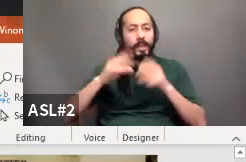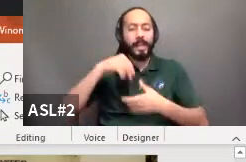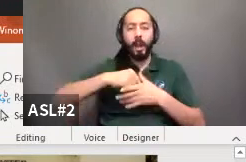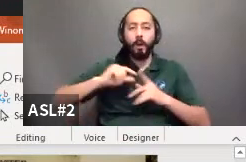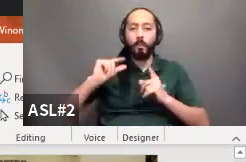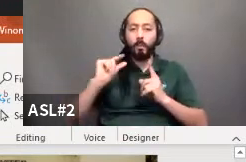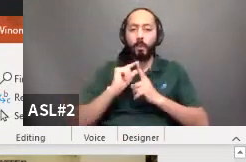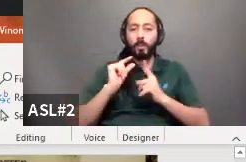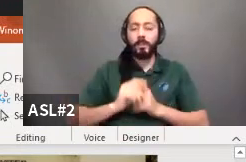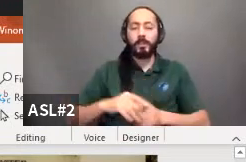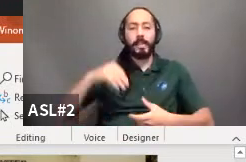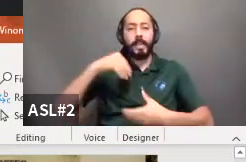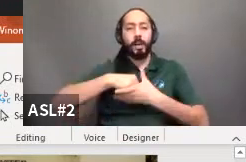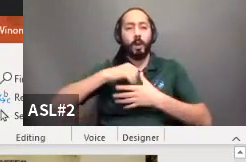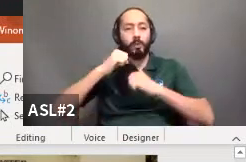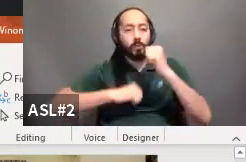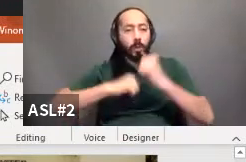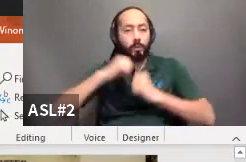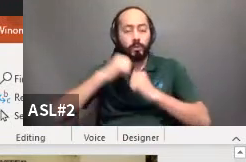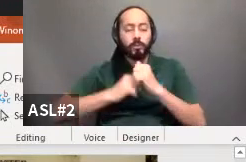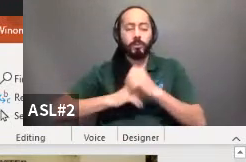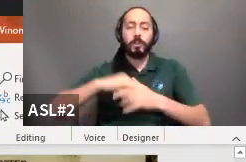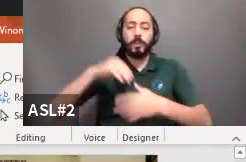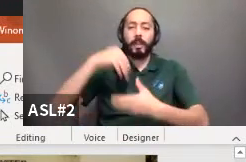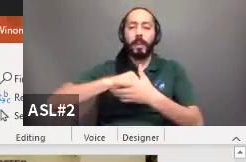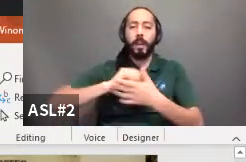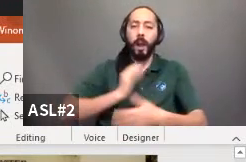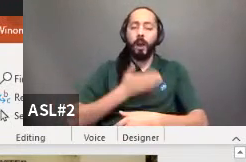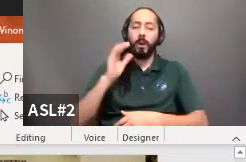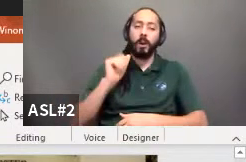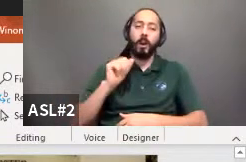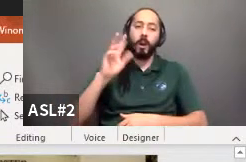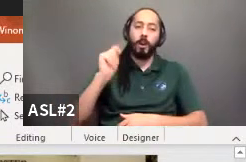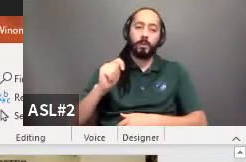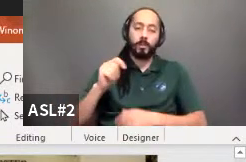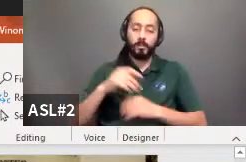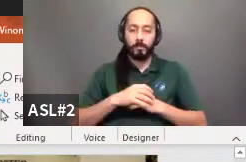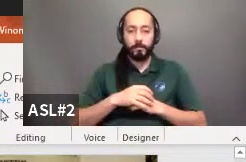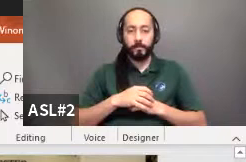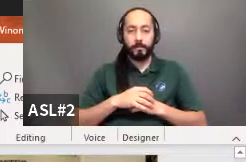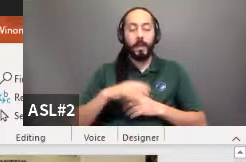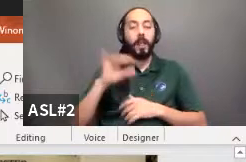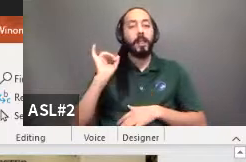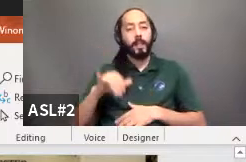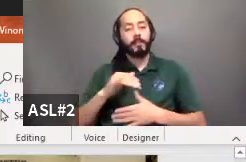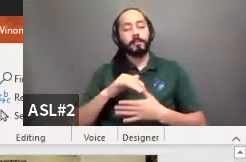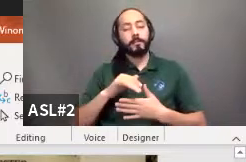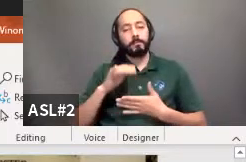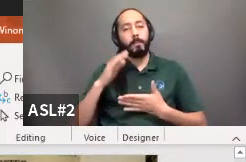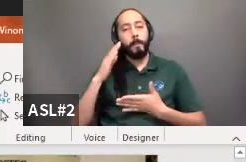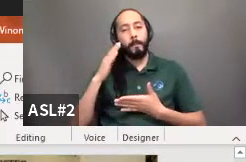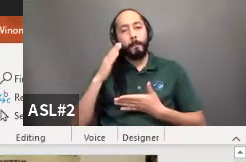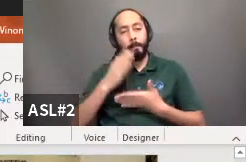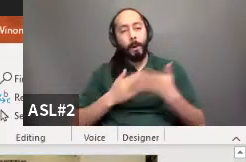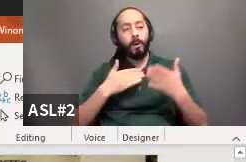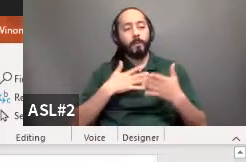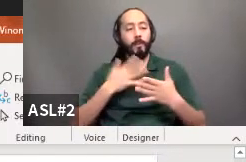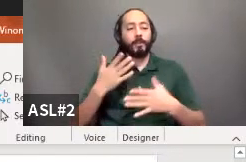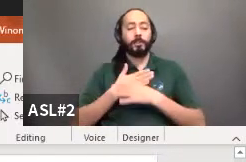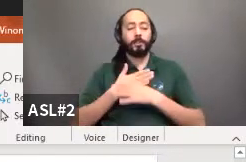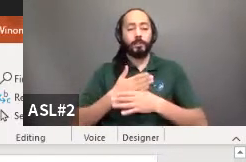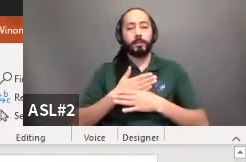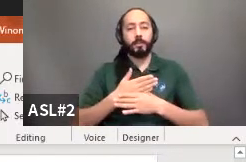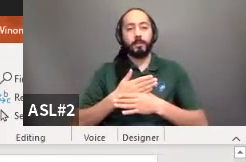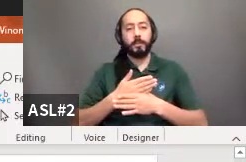and in our art. And so, you know, that is part of what I wanted to share is this process. And then how you